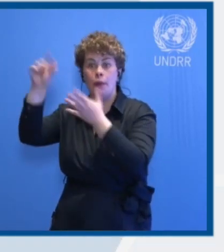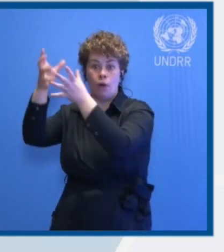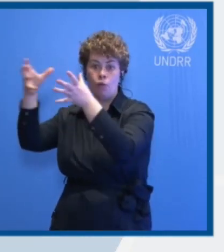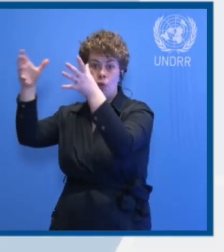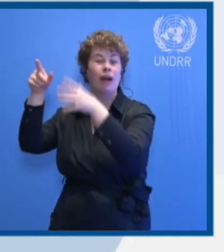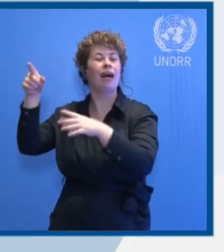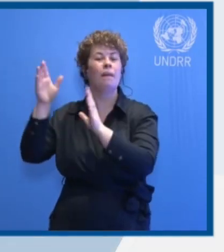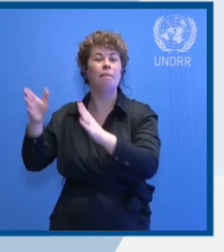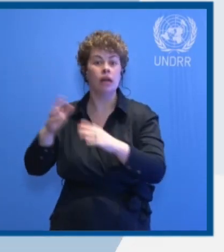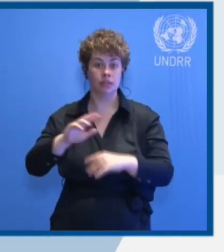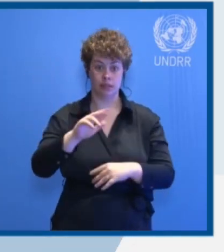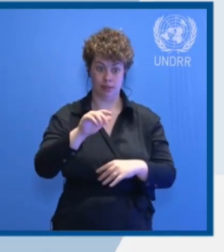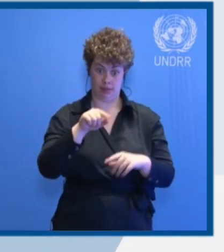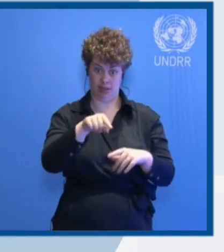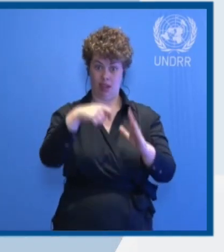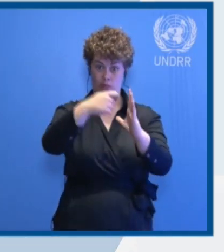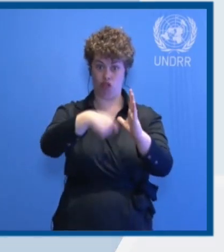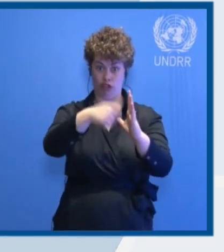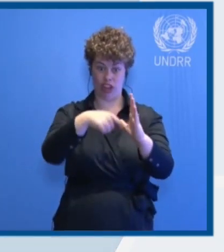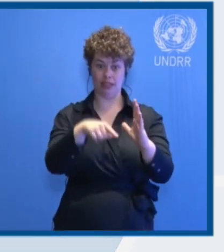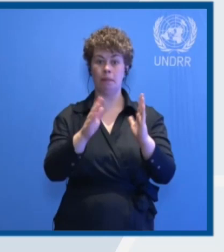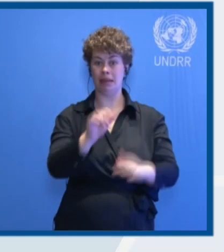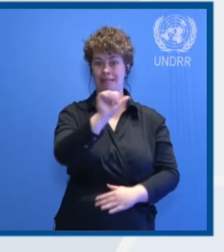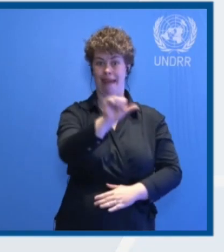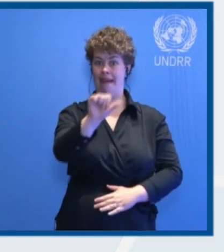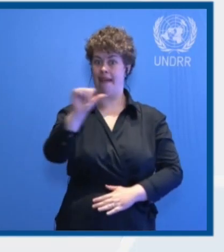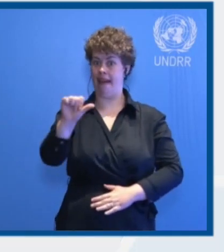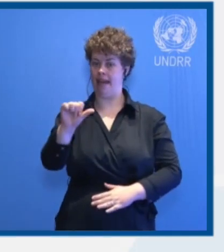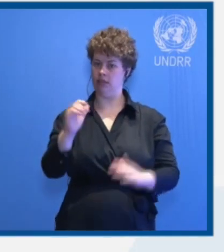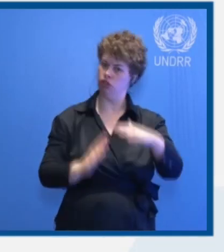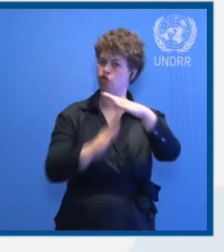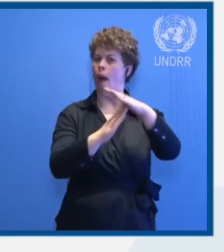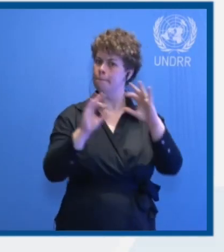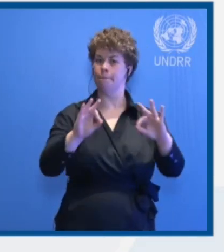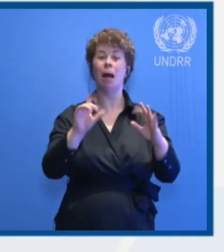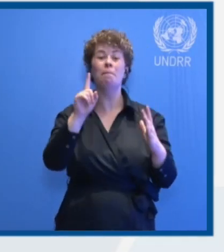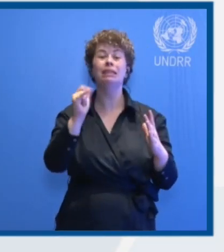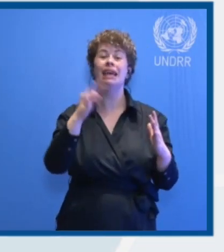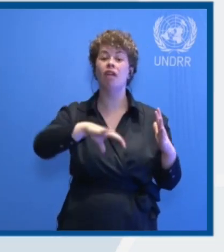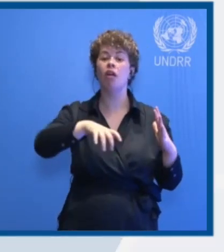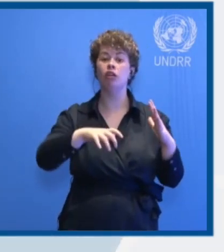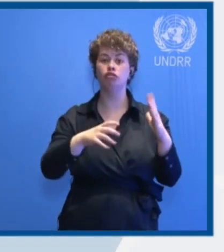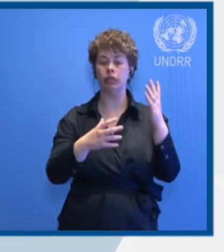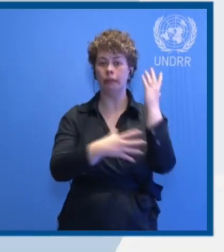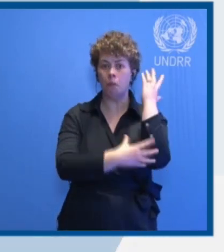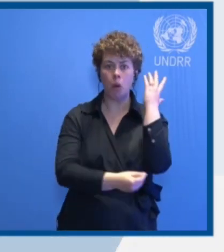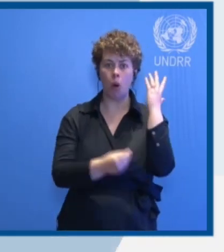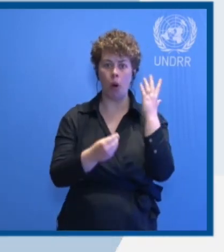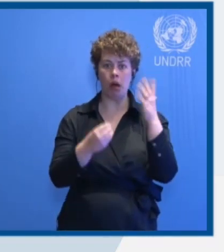having that kind of grade in an emerging country can be difficult. So what happens is, as an